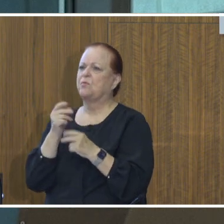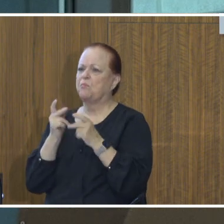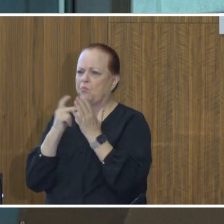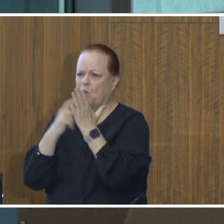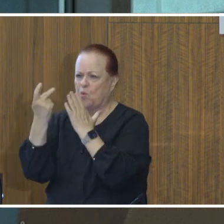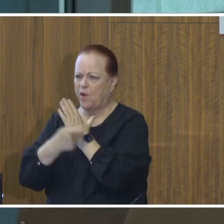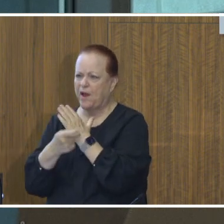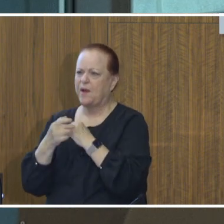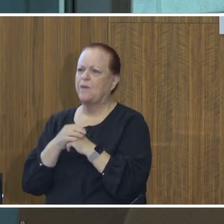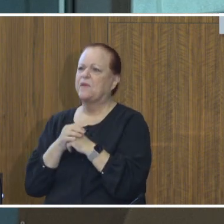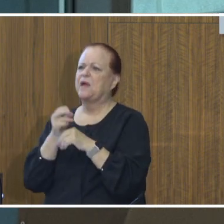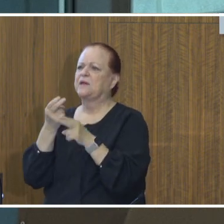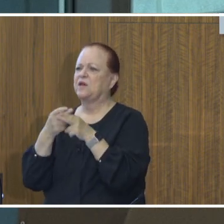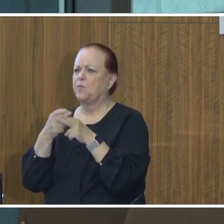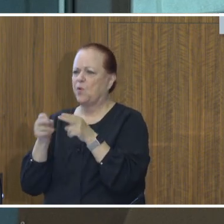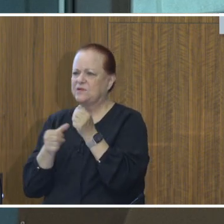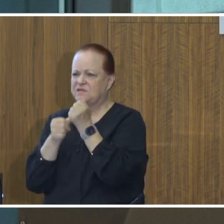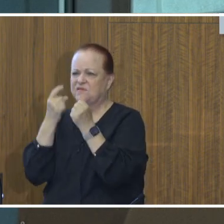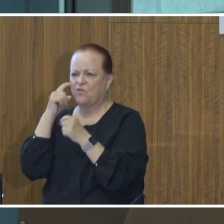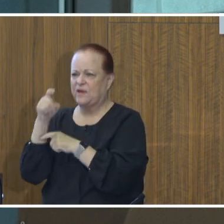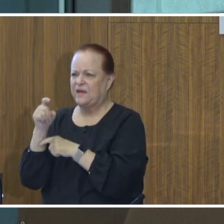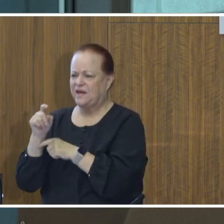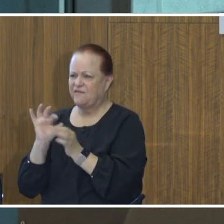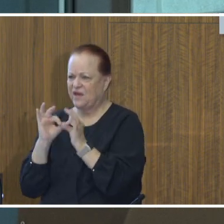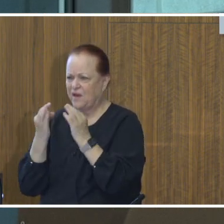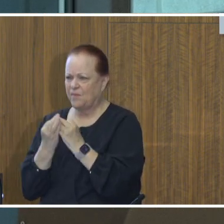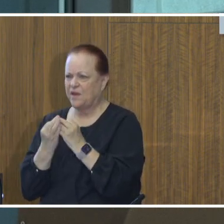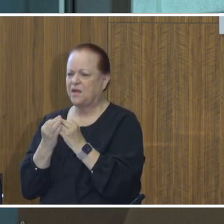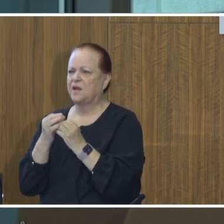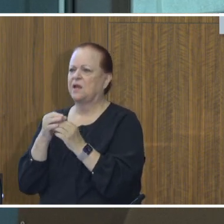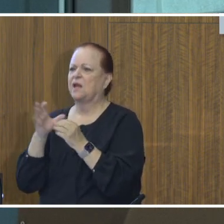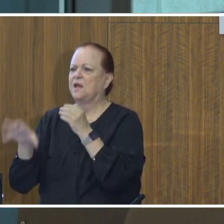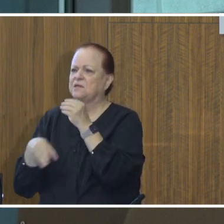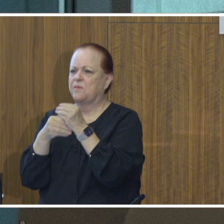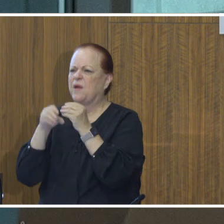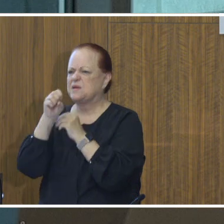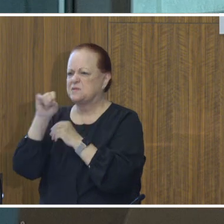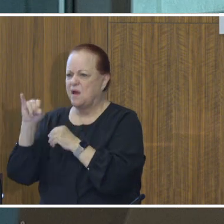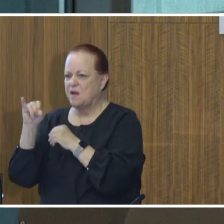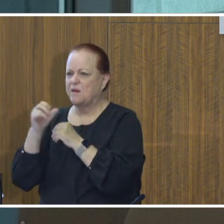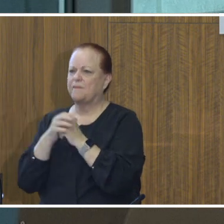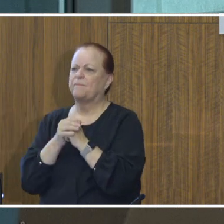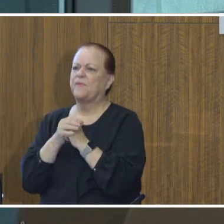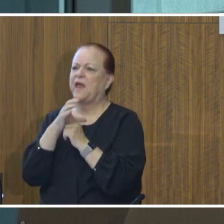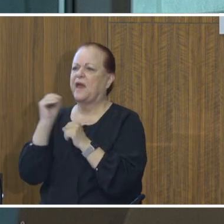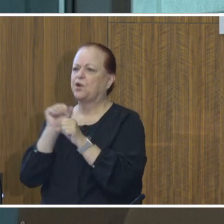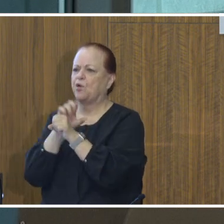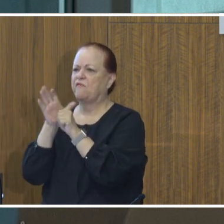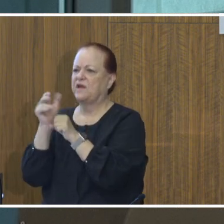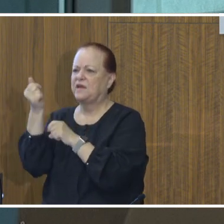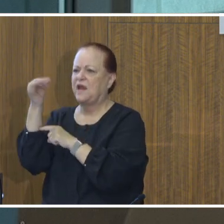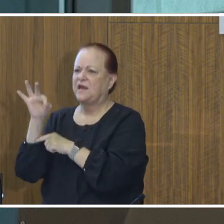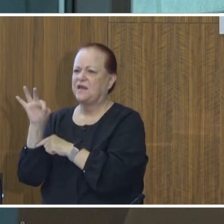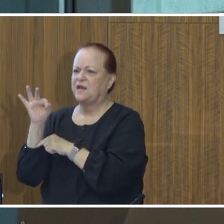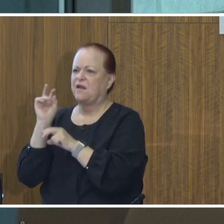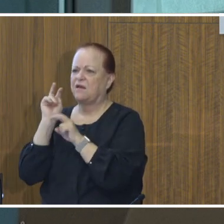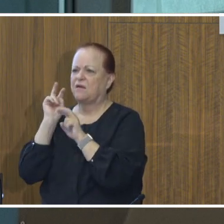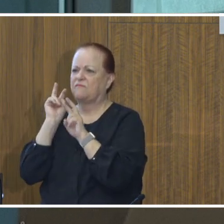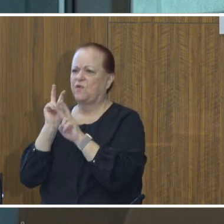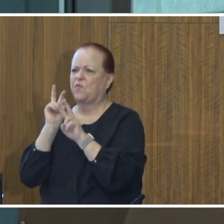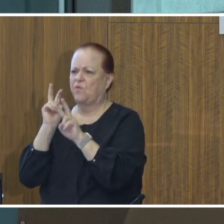Assistance for Needy Families, Supplemental Security Income, and COVID-19 Funeral Assistance